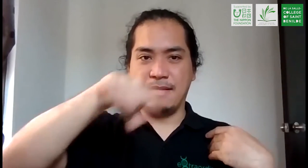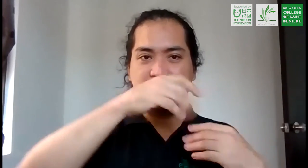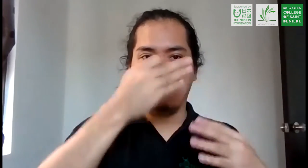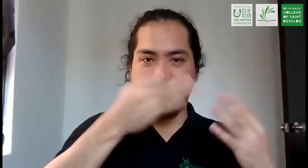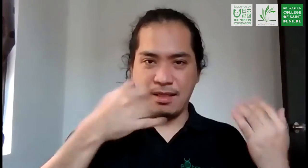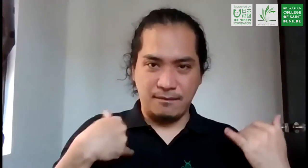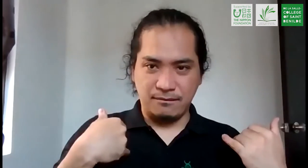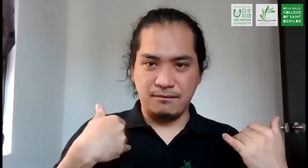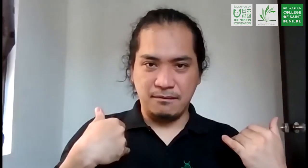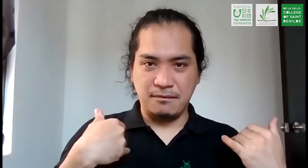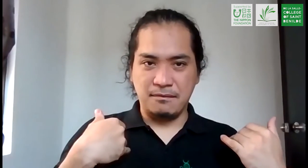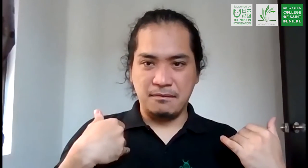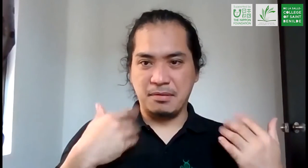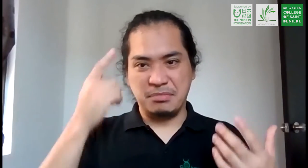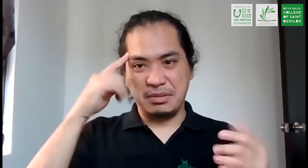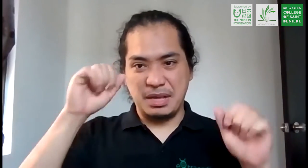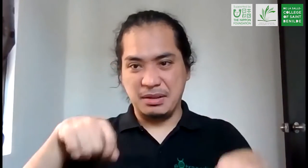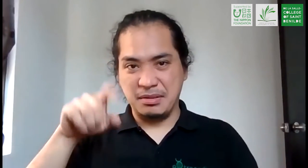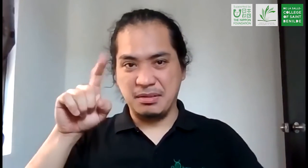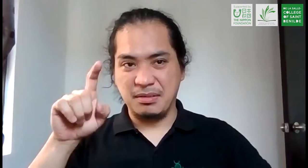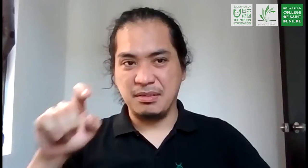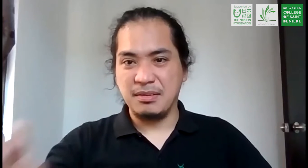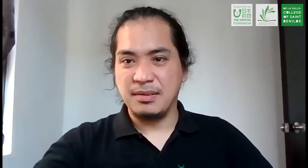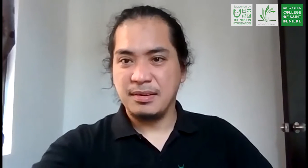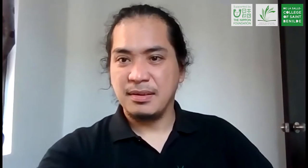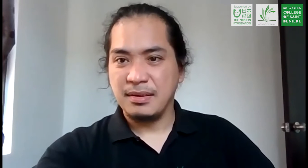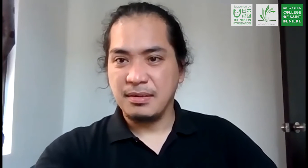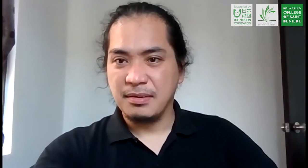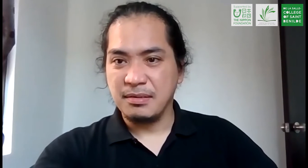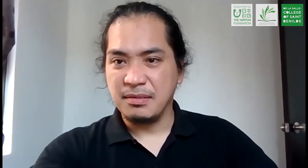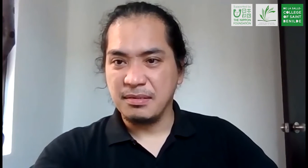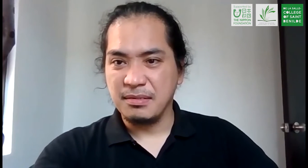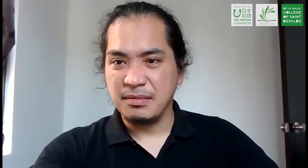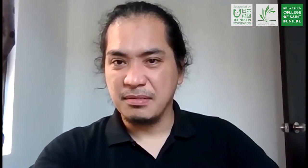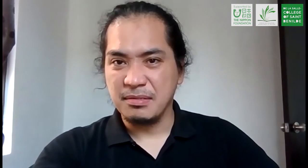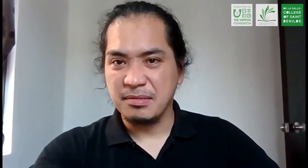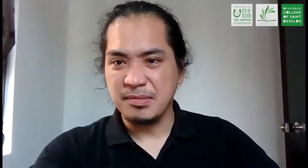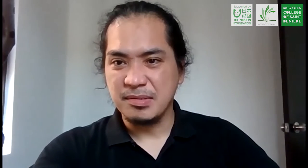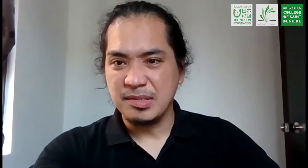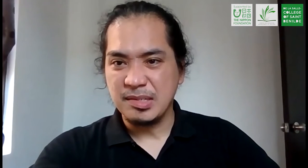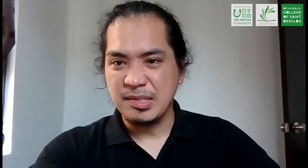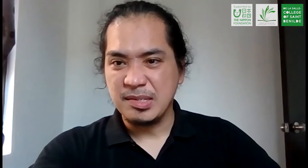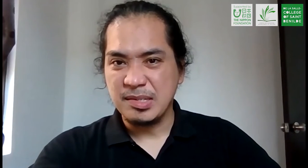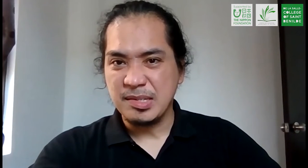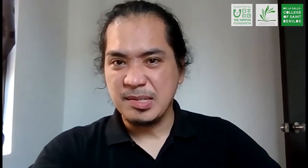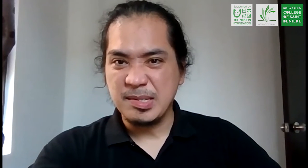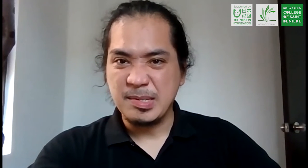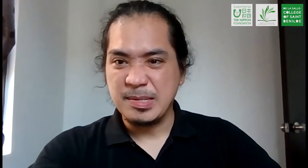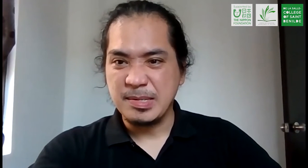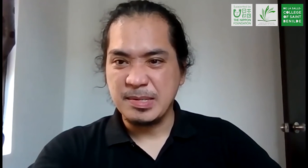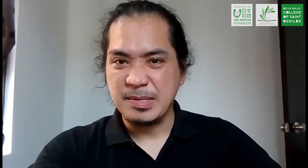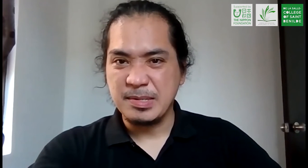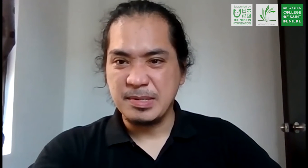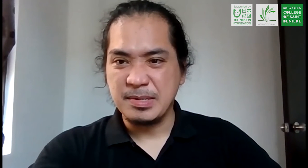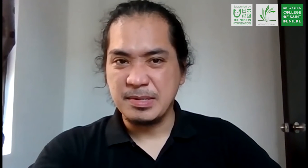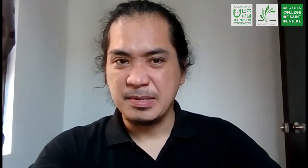park this lesson and continue on to lesson 7. I know that one of us has that. So what do you guys think?